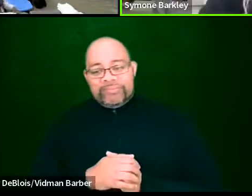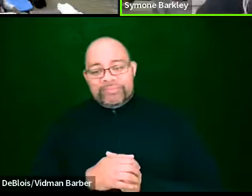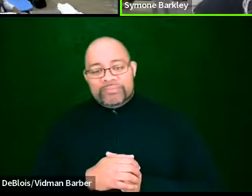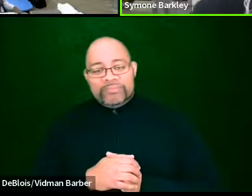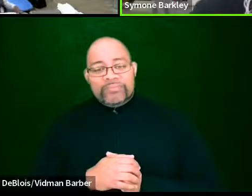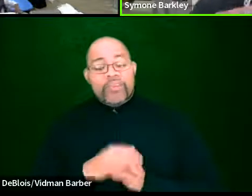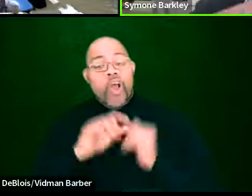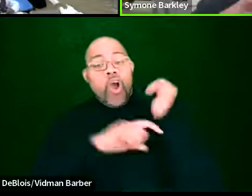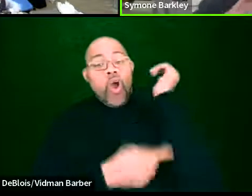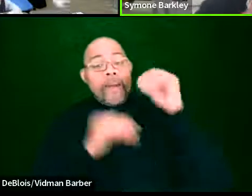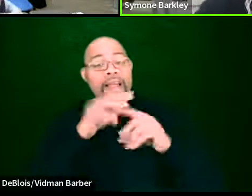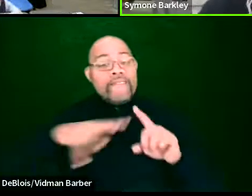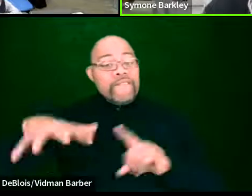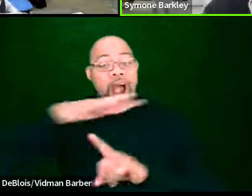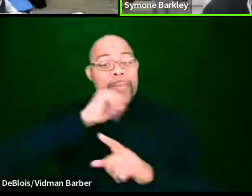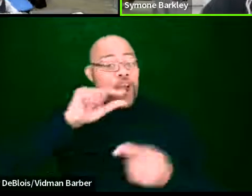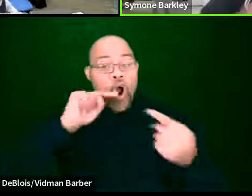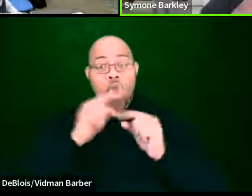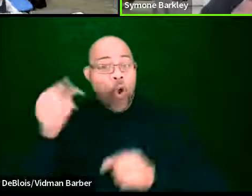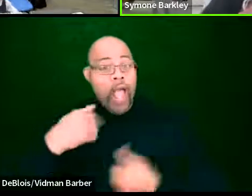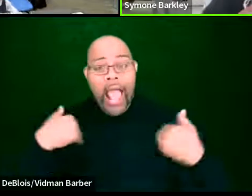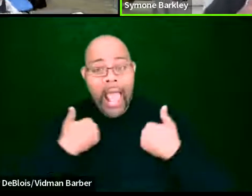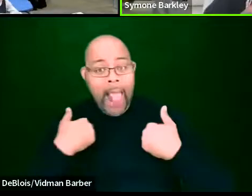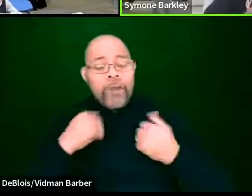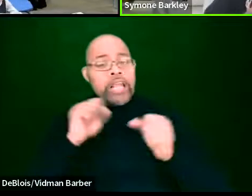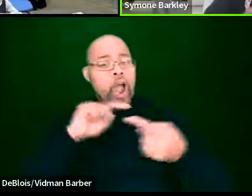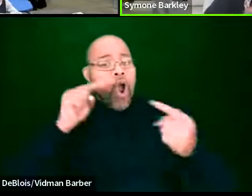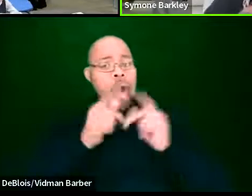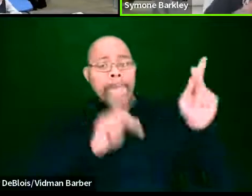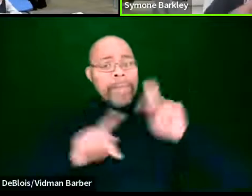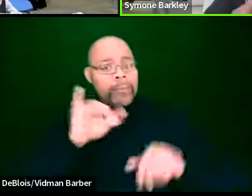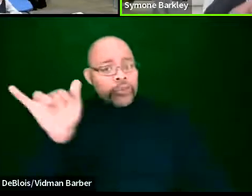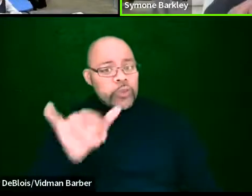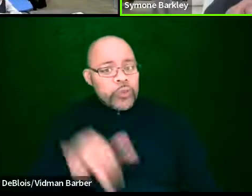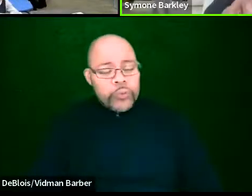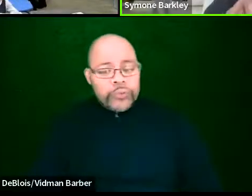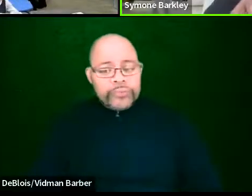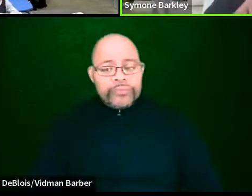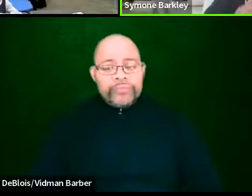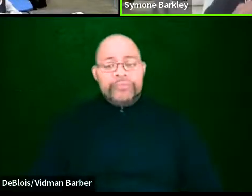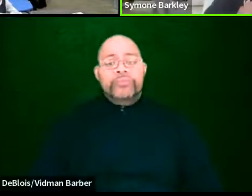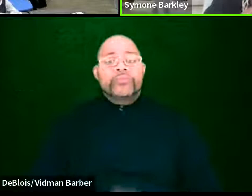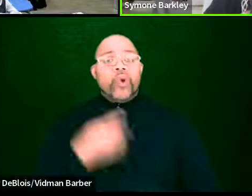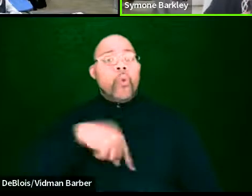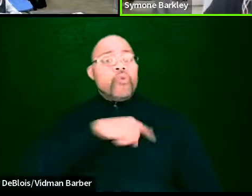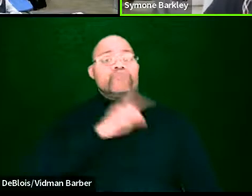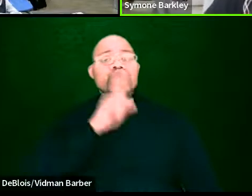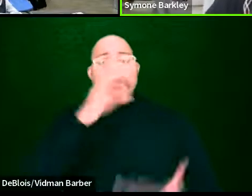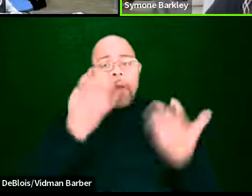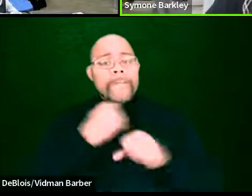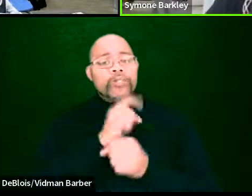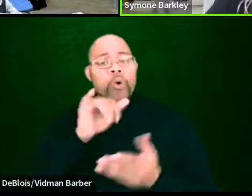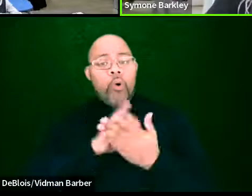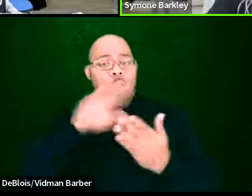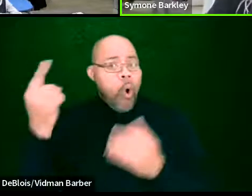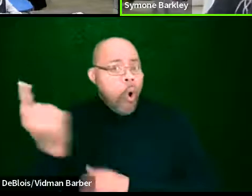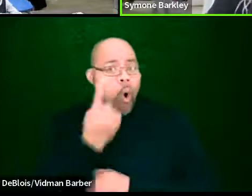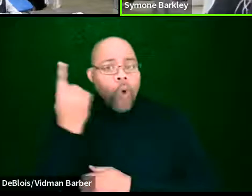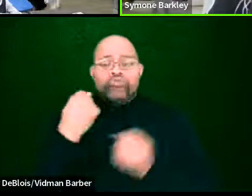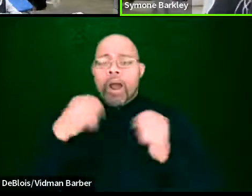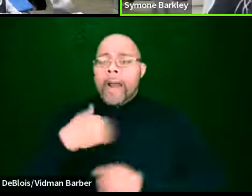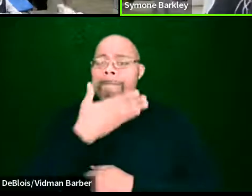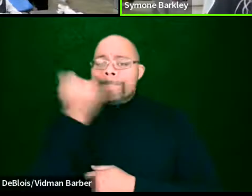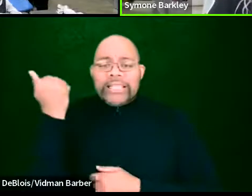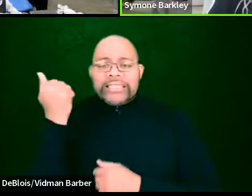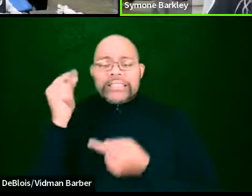Trash in the environment doesn't just harm animals, it also can harm people. And so we really want to make sure that we're always doing our best